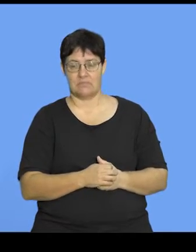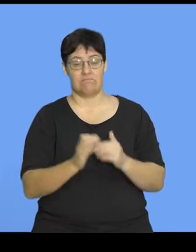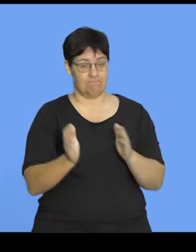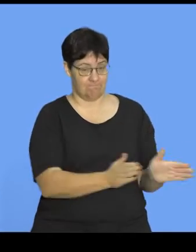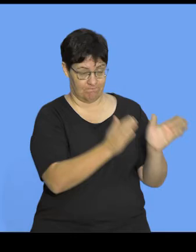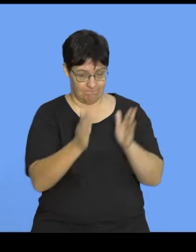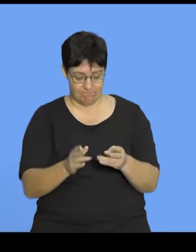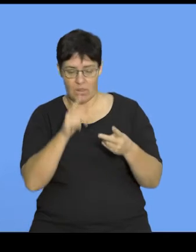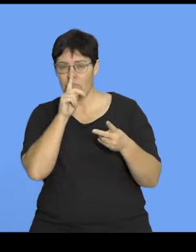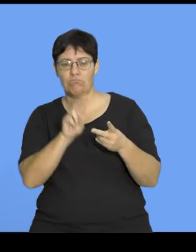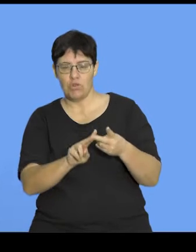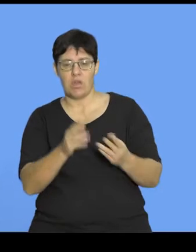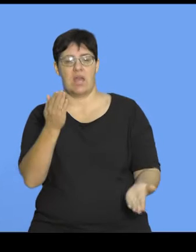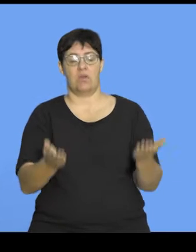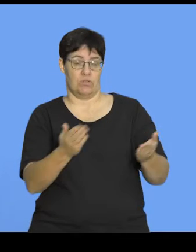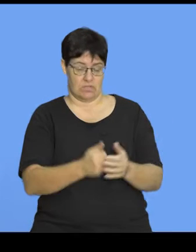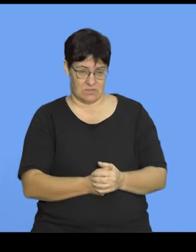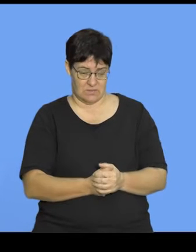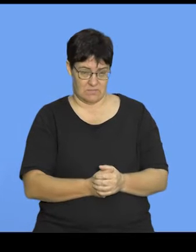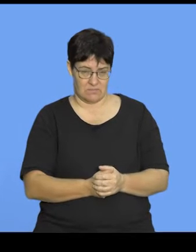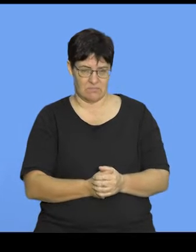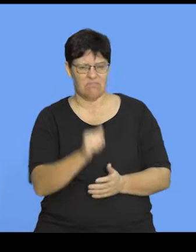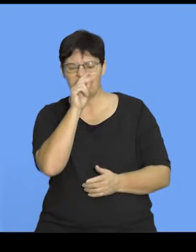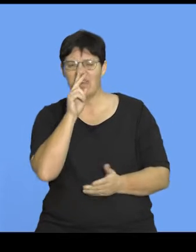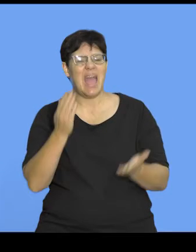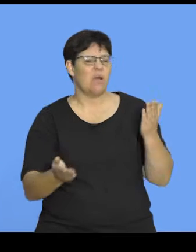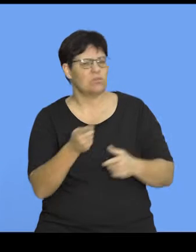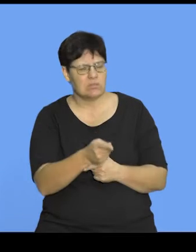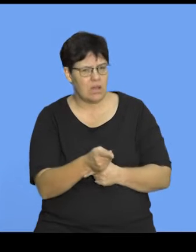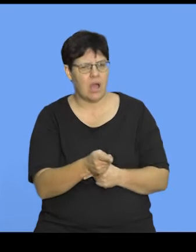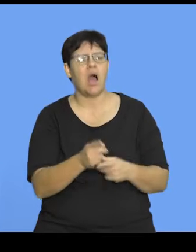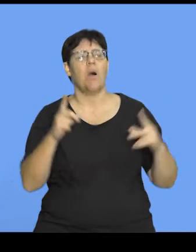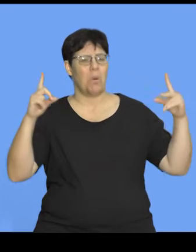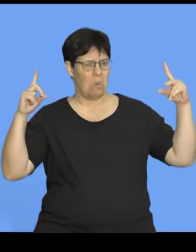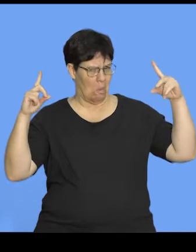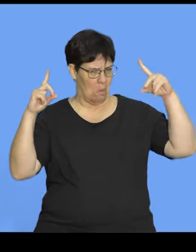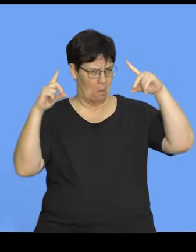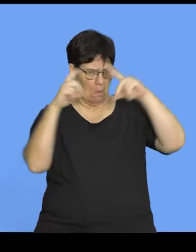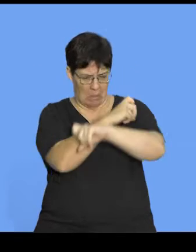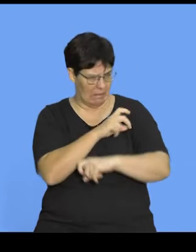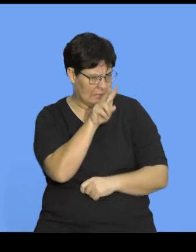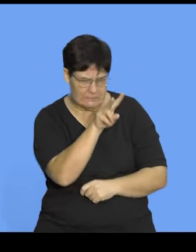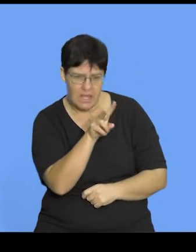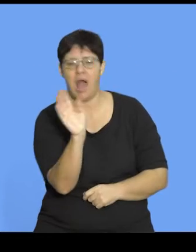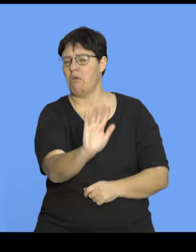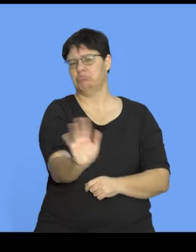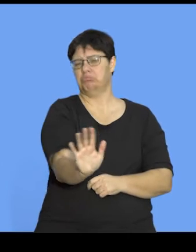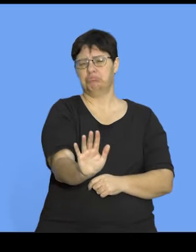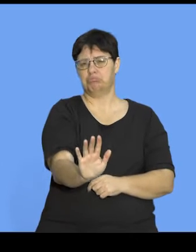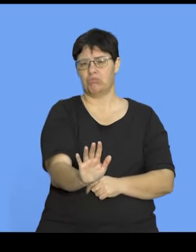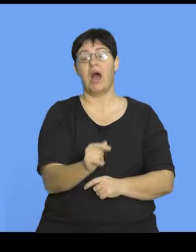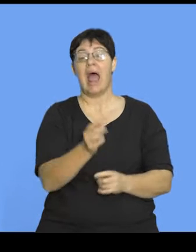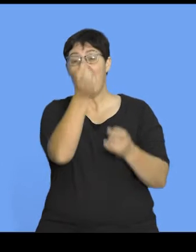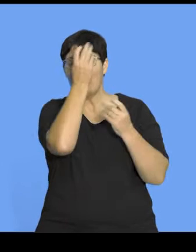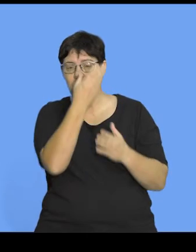going to look at the equation. The equation looks far more complicated than it is. The nice thing, it's on